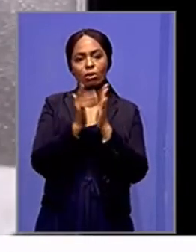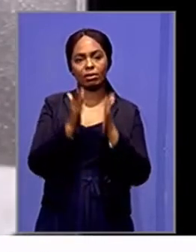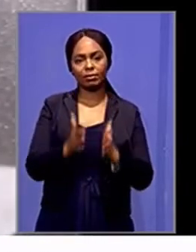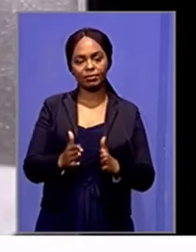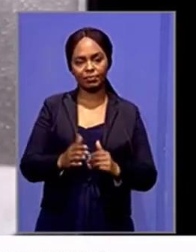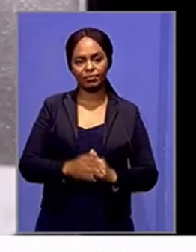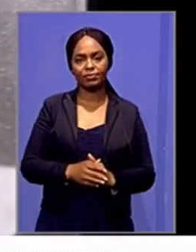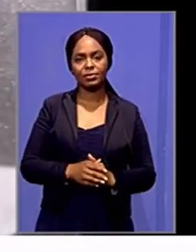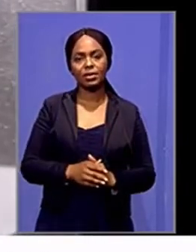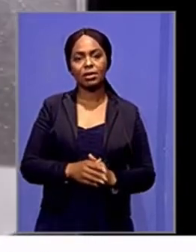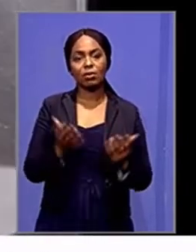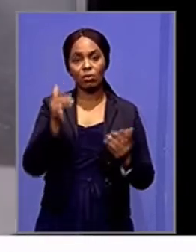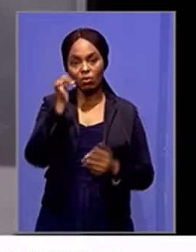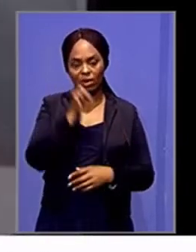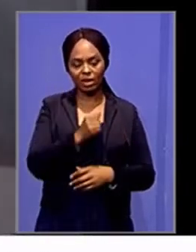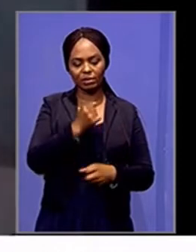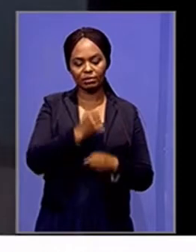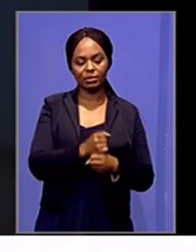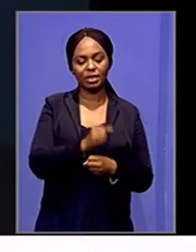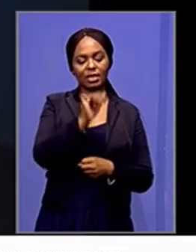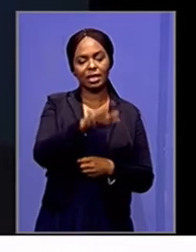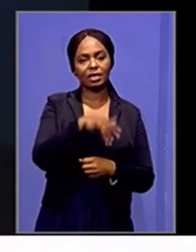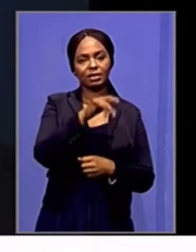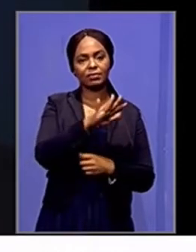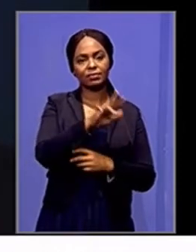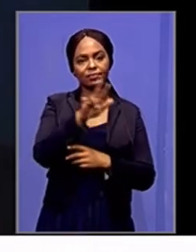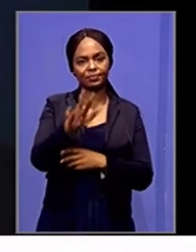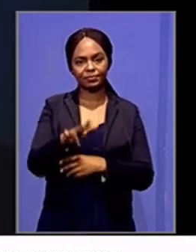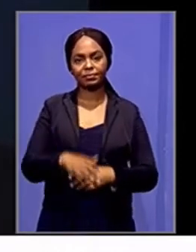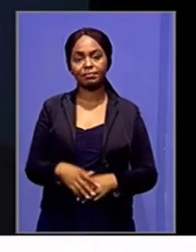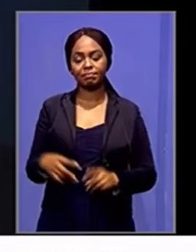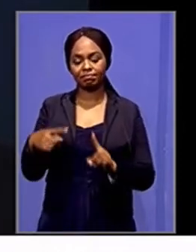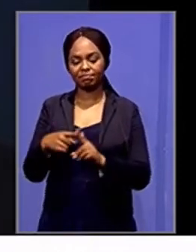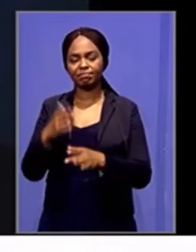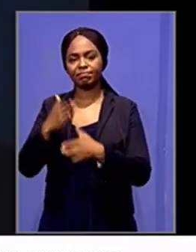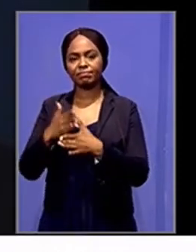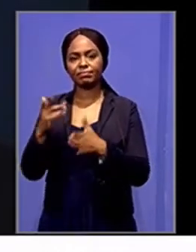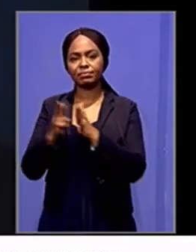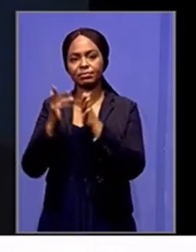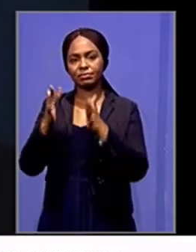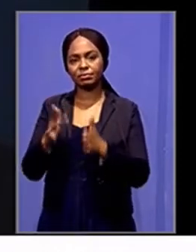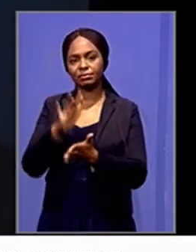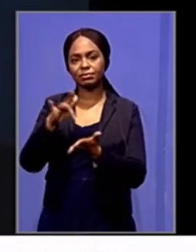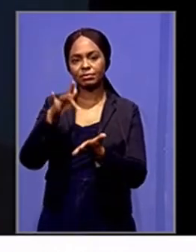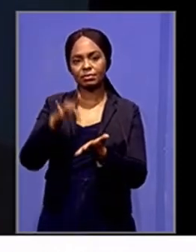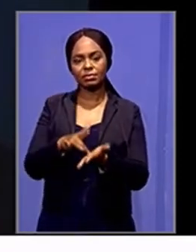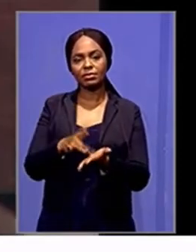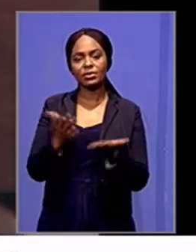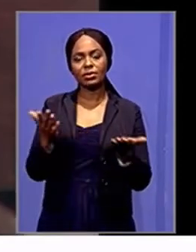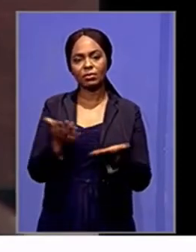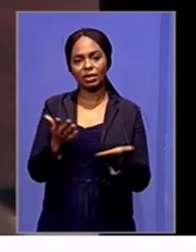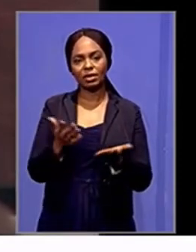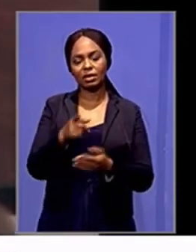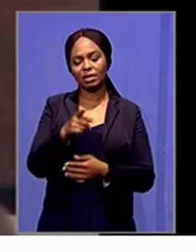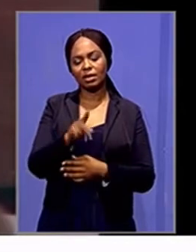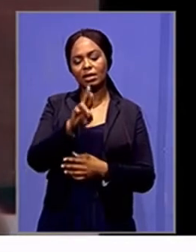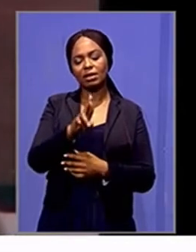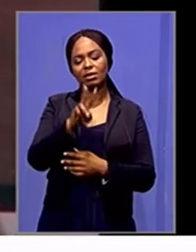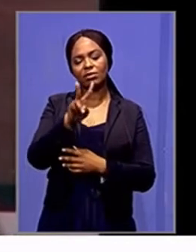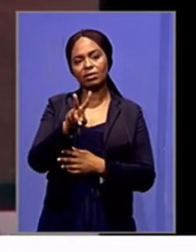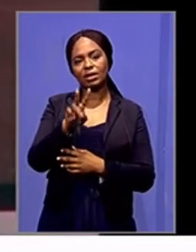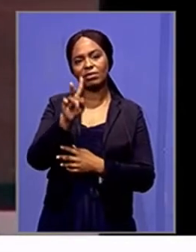University ka 1958. O ne morago a dira jaaka ramolao kwa Vernaging kwa Transvaal ya Maloba. Ka nako eo e